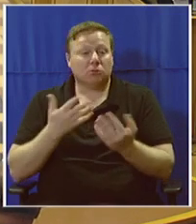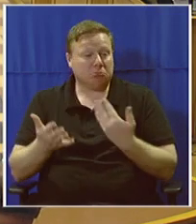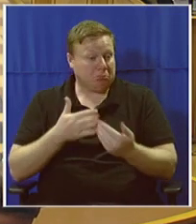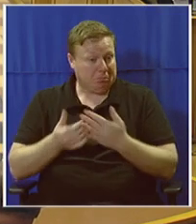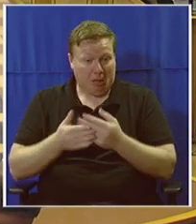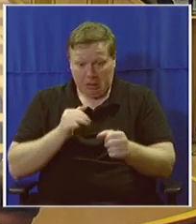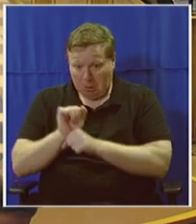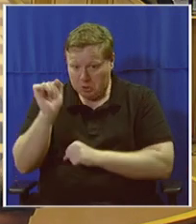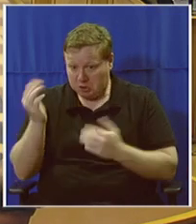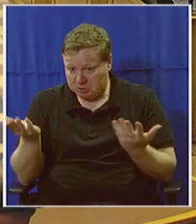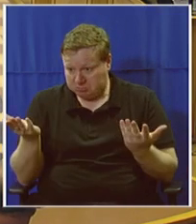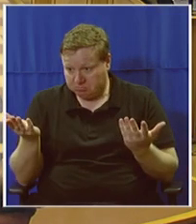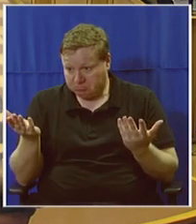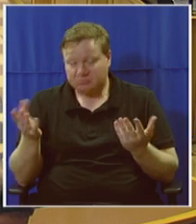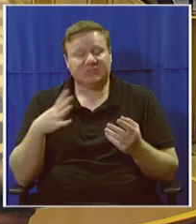there aren't,